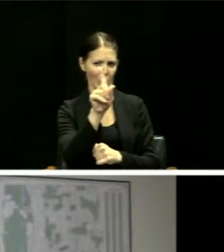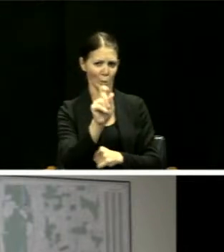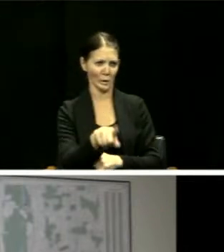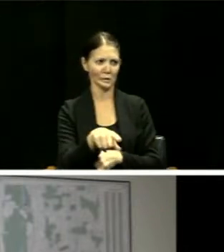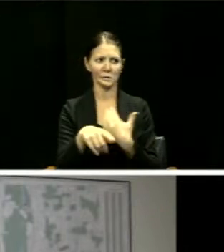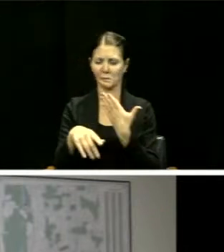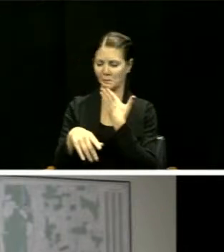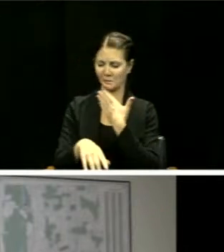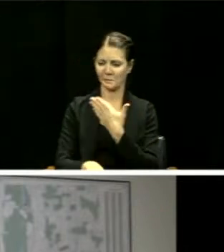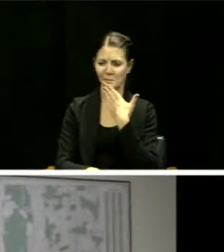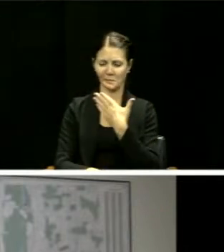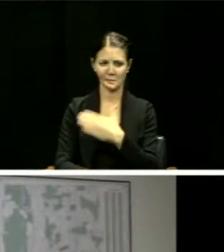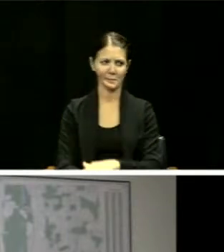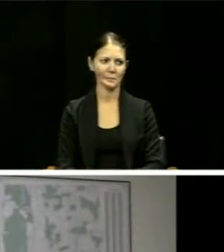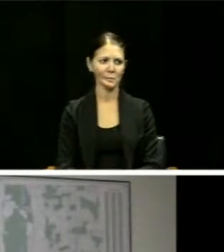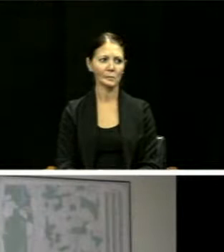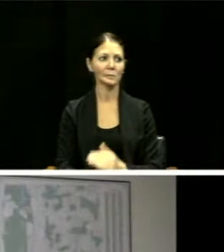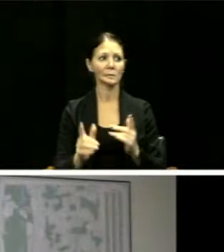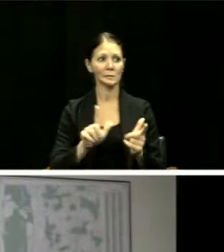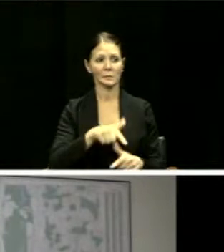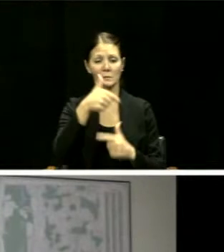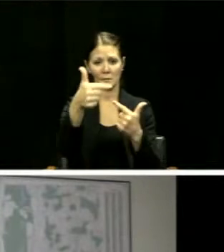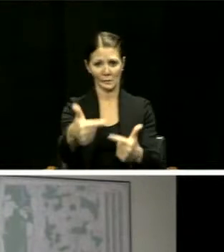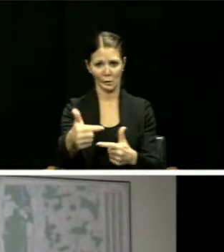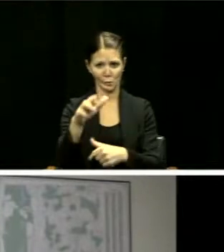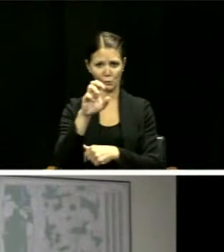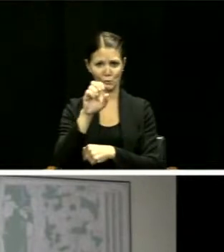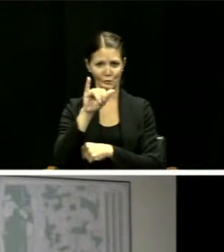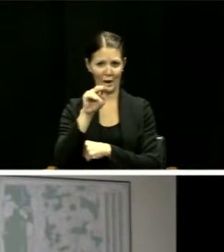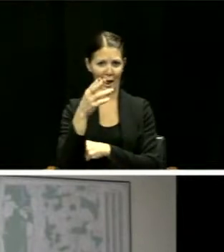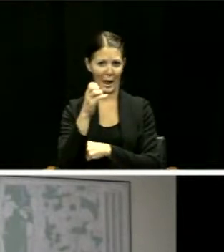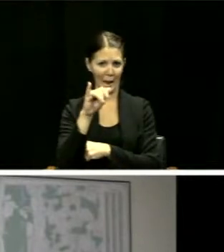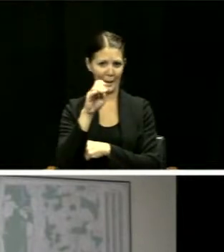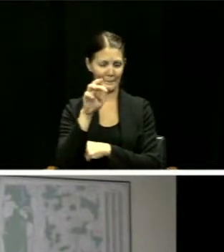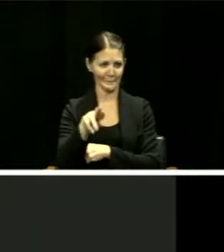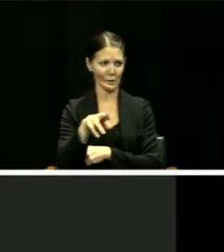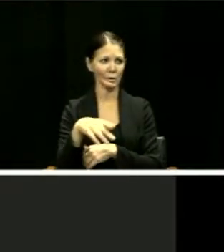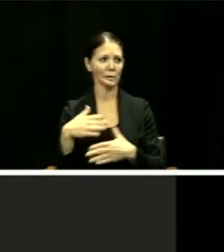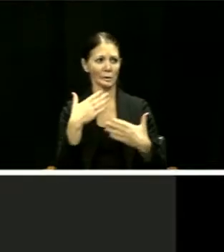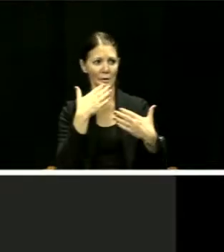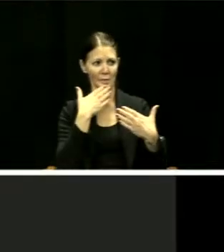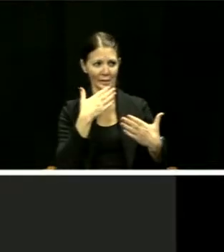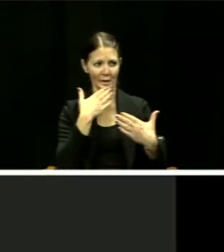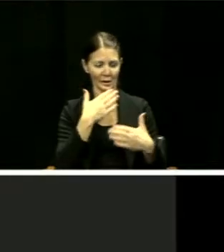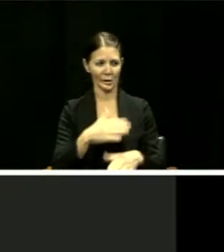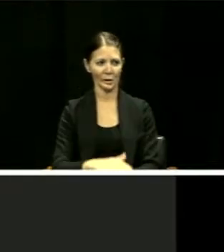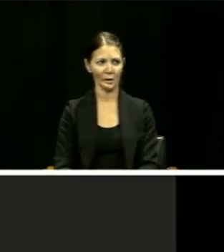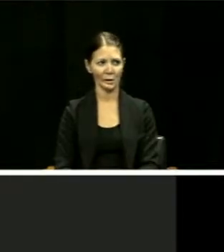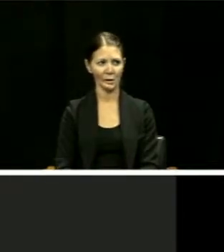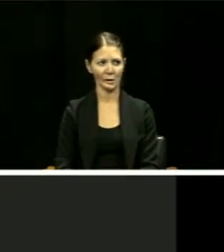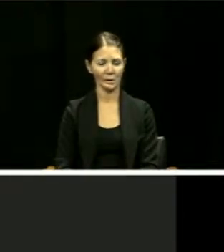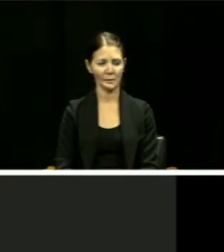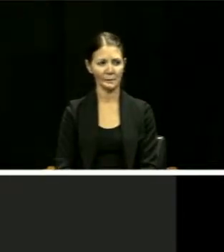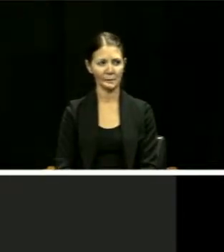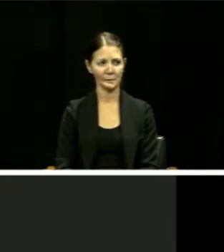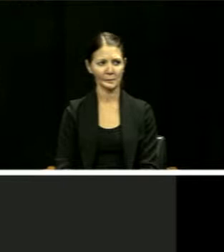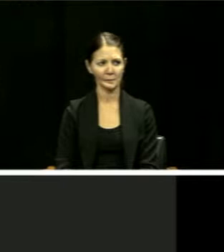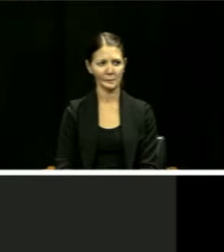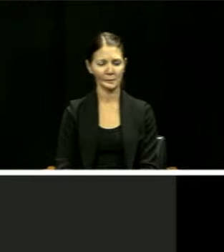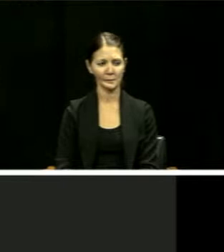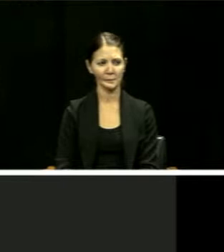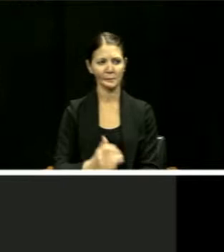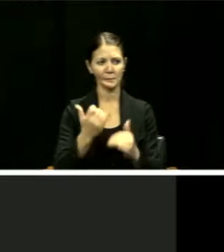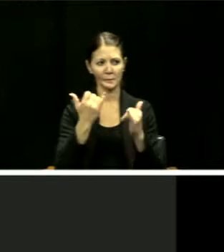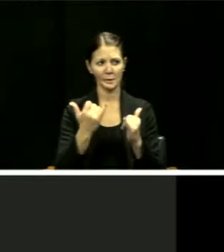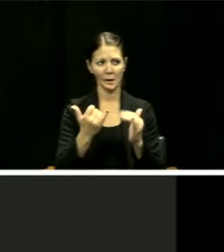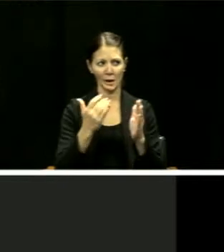you. Back to you, Ms. Reinheimer. Thank you, Mr. Hart. Thank you, Mr. Patel. I am now going to